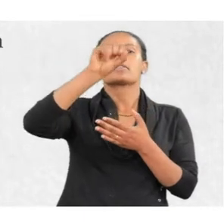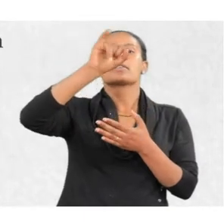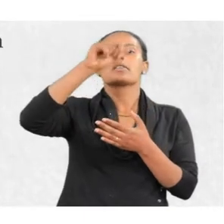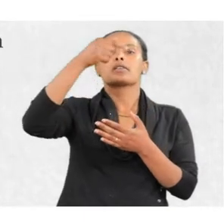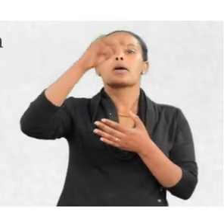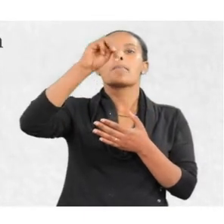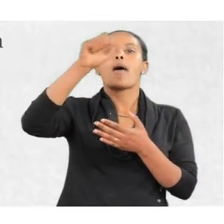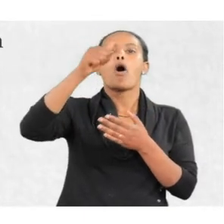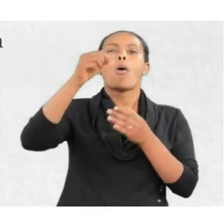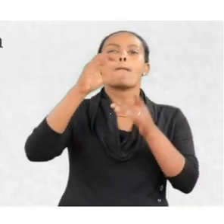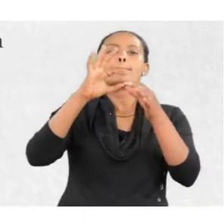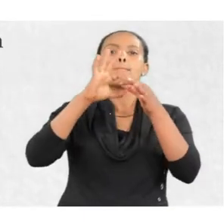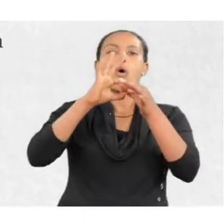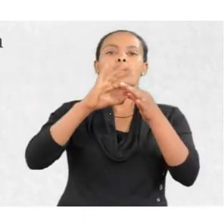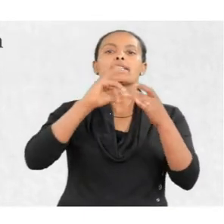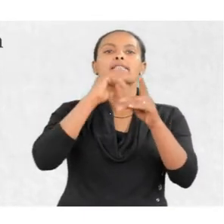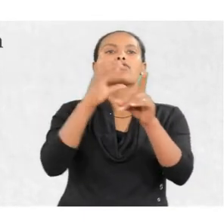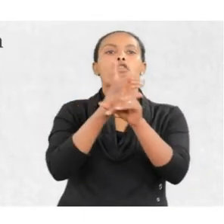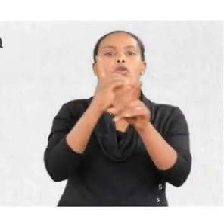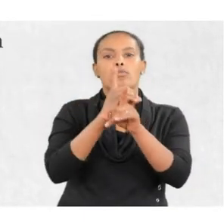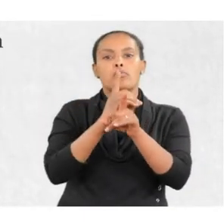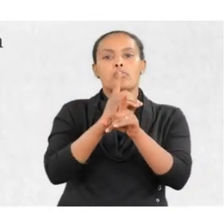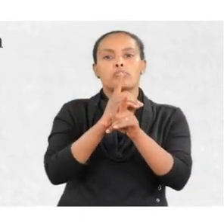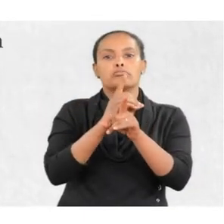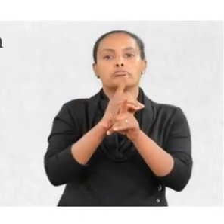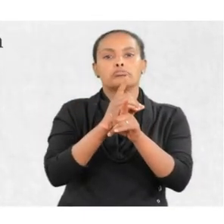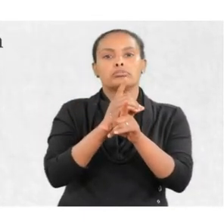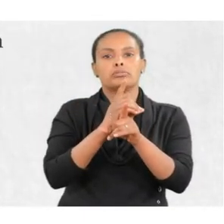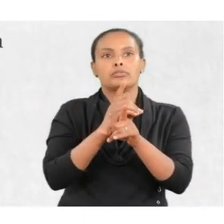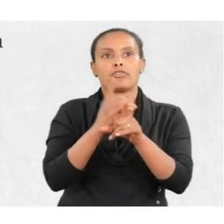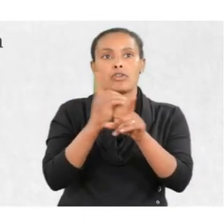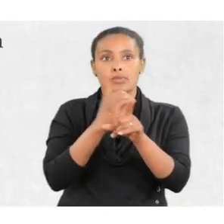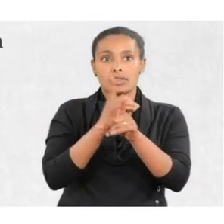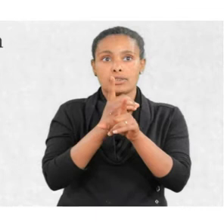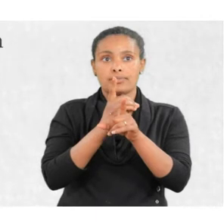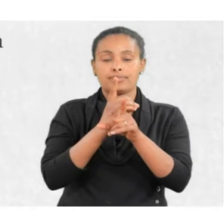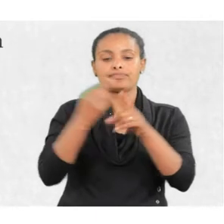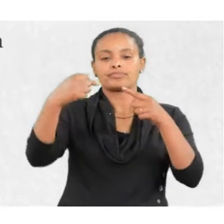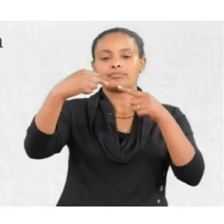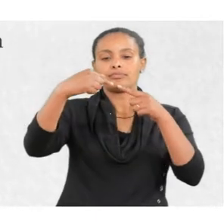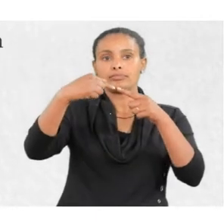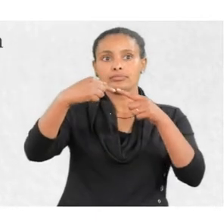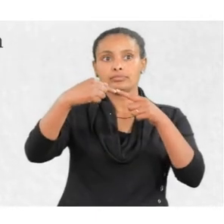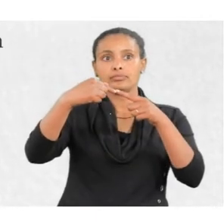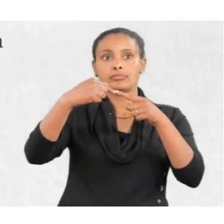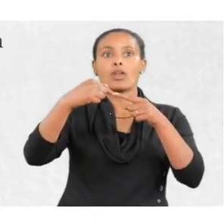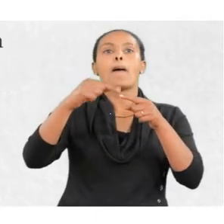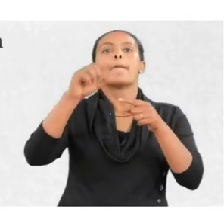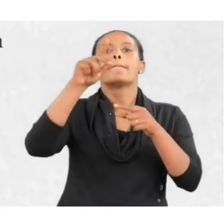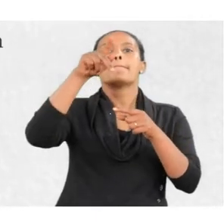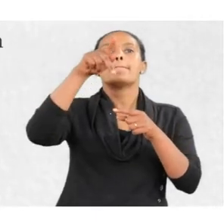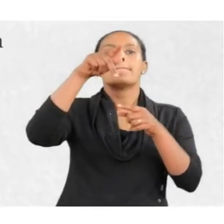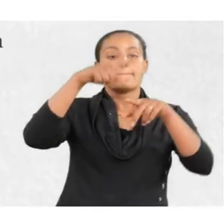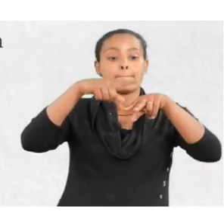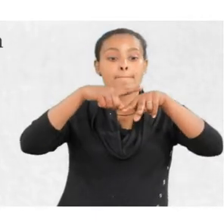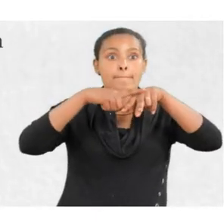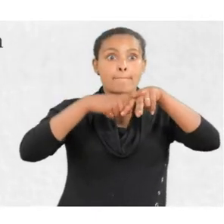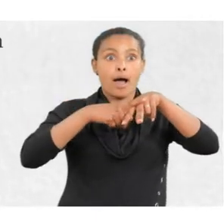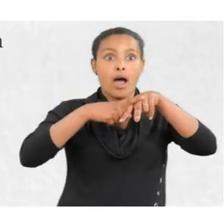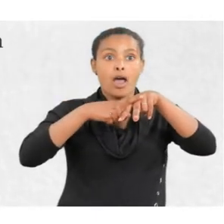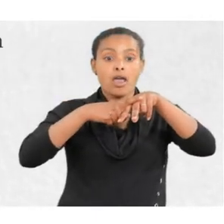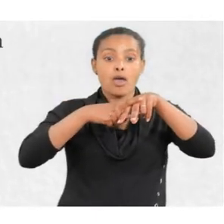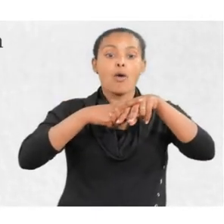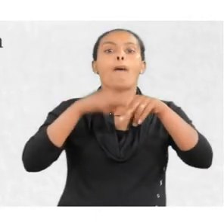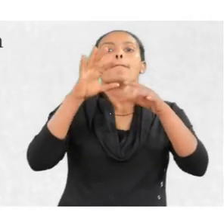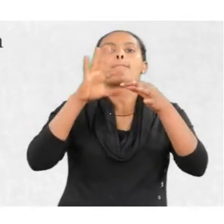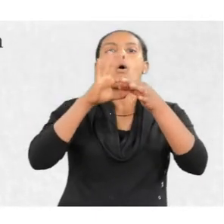is formed along the internuclear axis, you see. Pi bond is formed when p